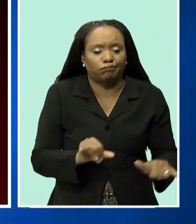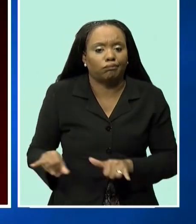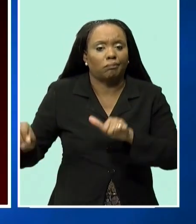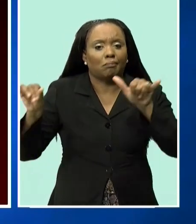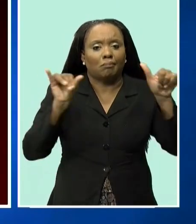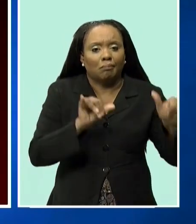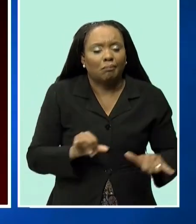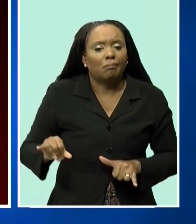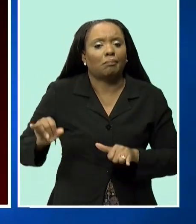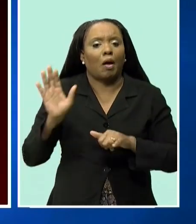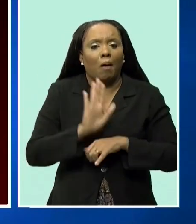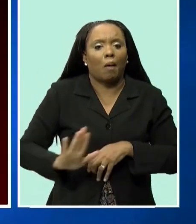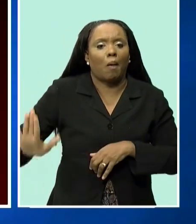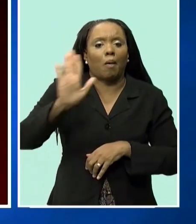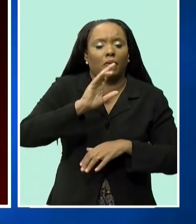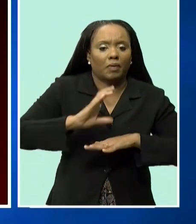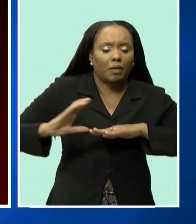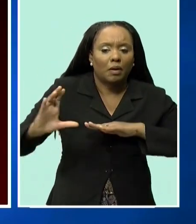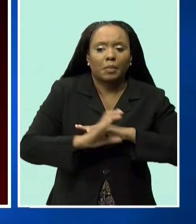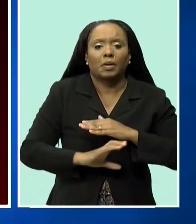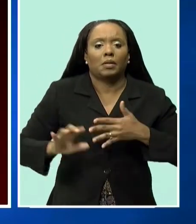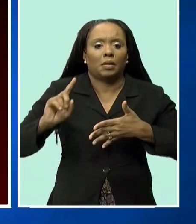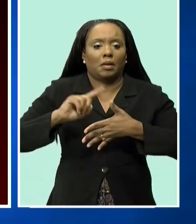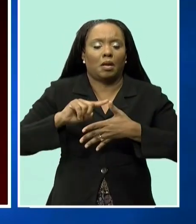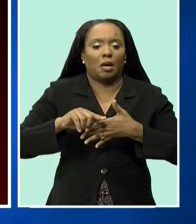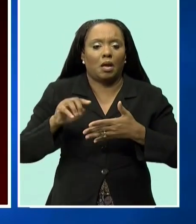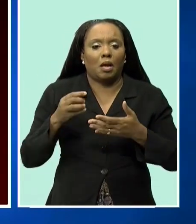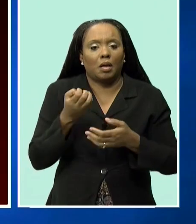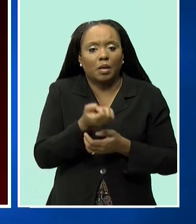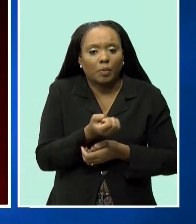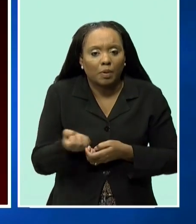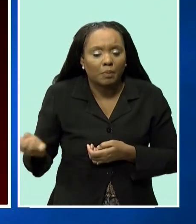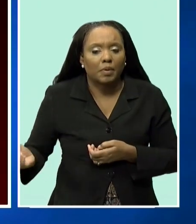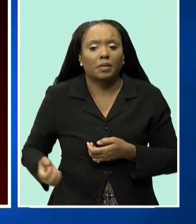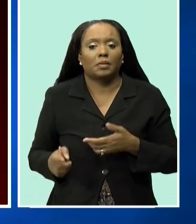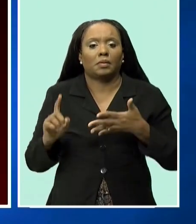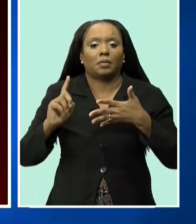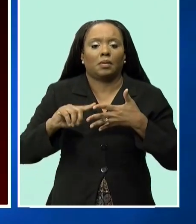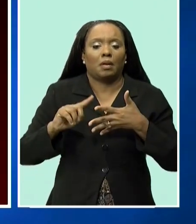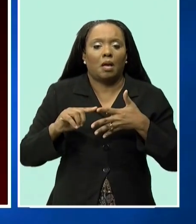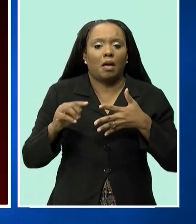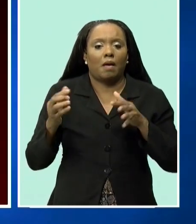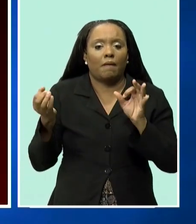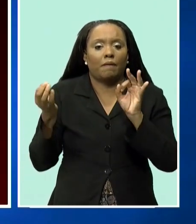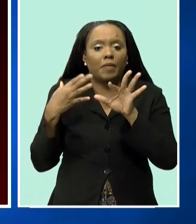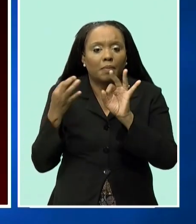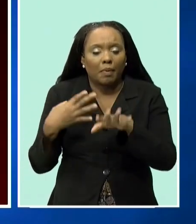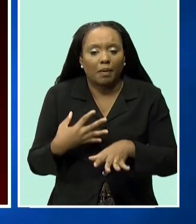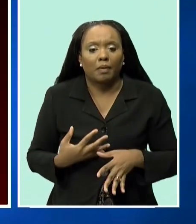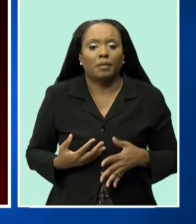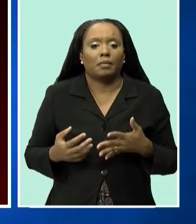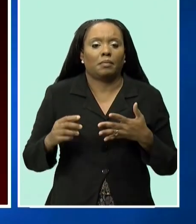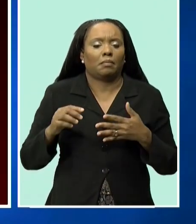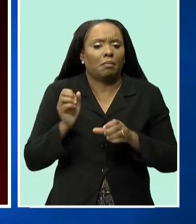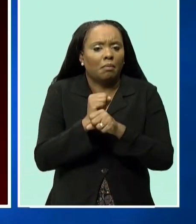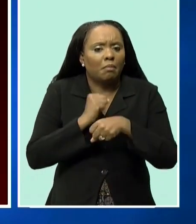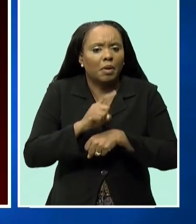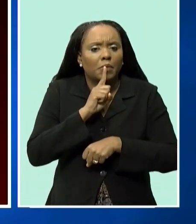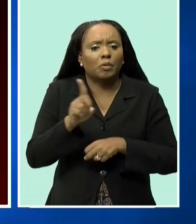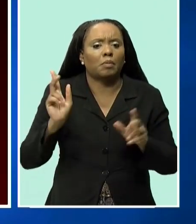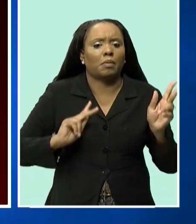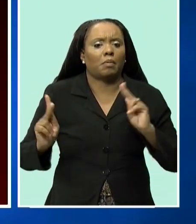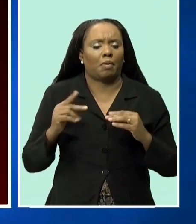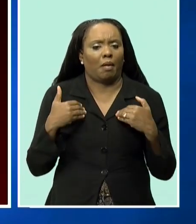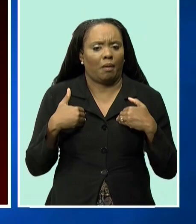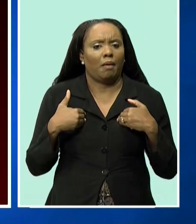of the equipment that is used, in terms of the feedback loops that we want to have to make sure that people are getting those warnings. And so